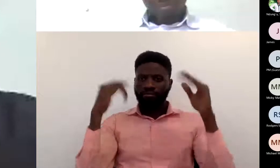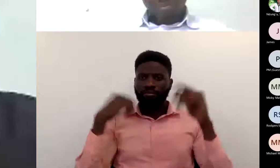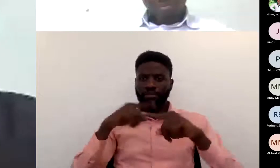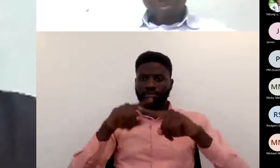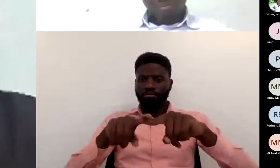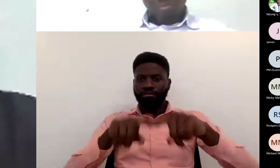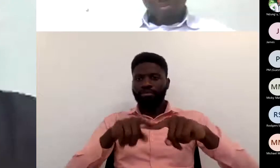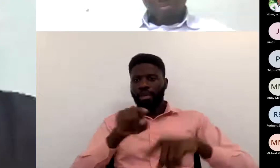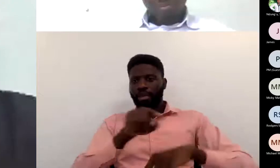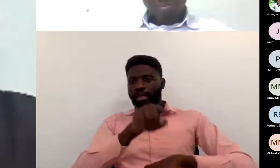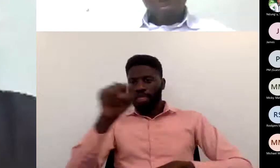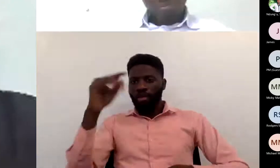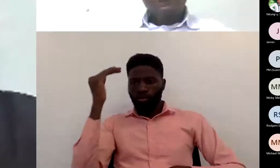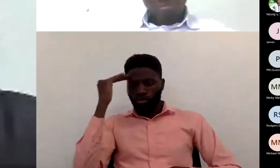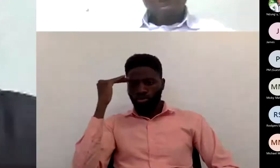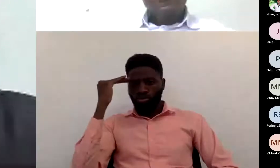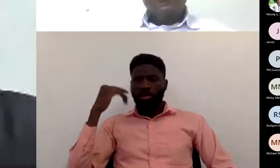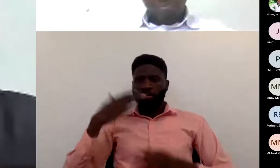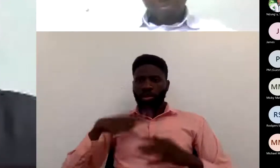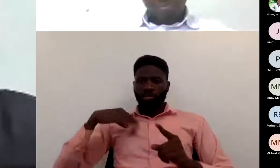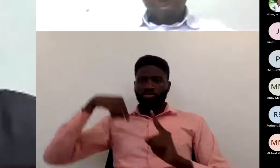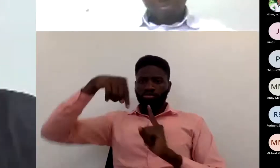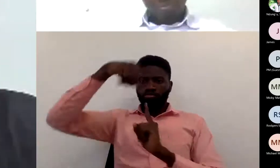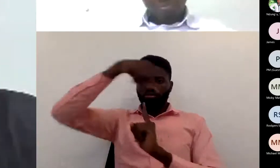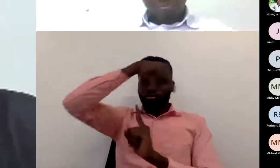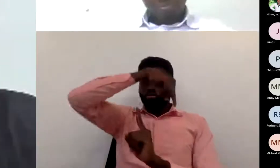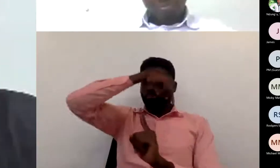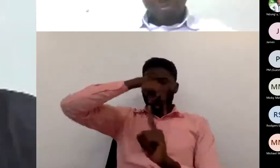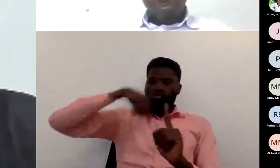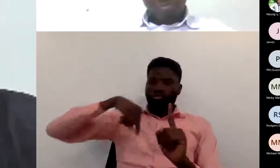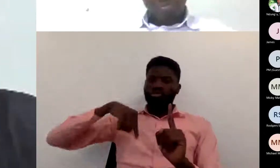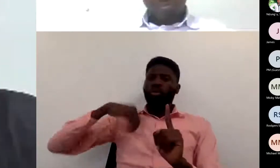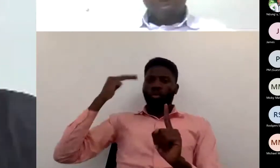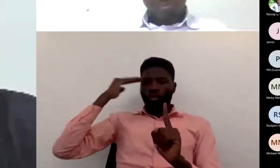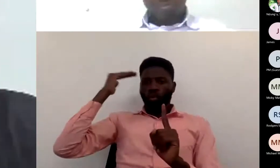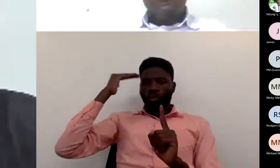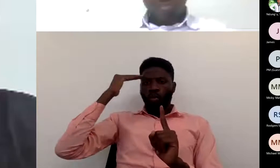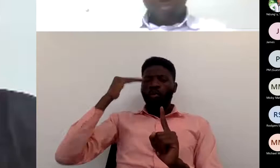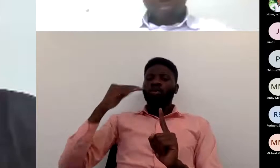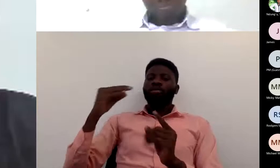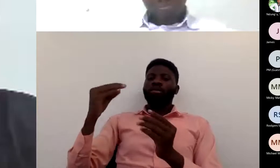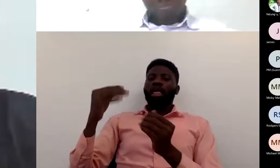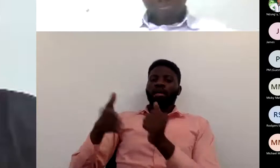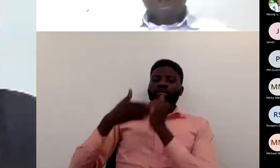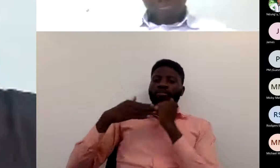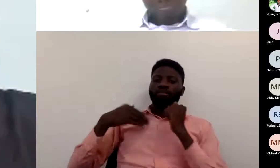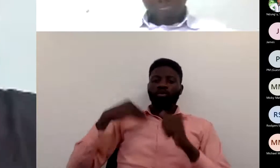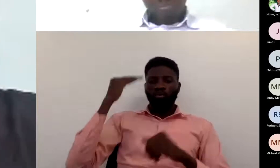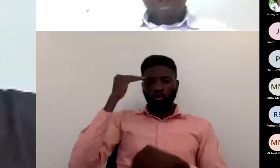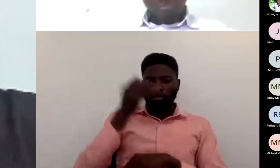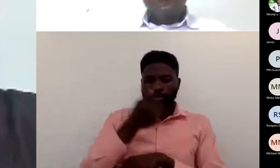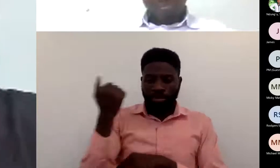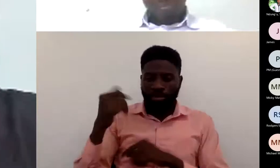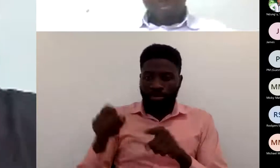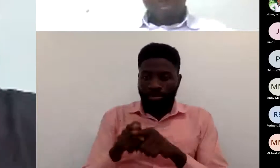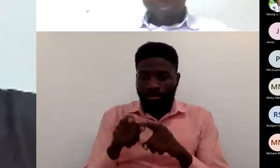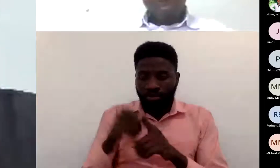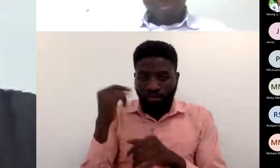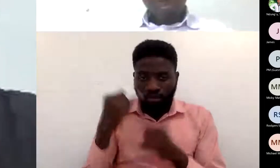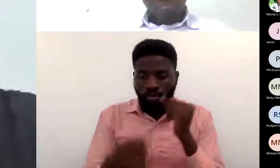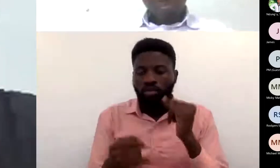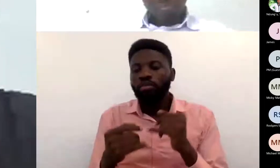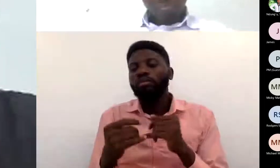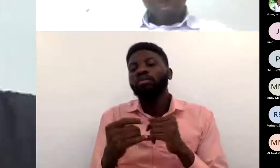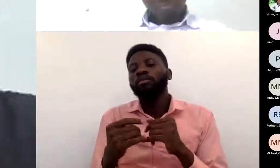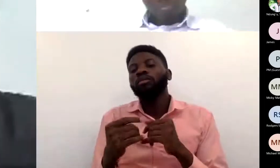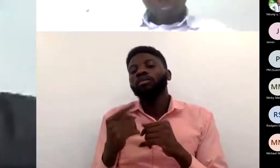others. I will surround myself with people who might know better to do better. And lastly, maybe one key thing I